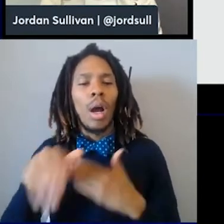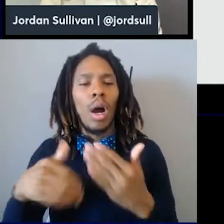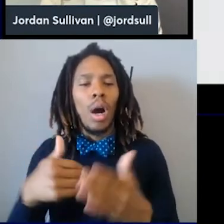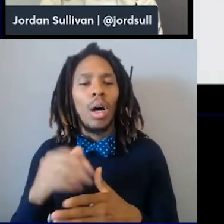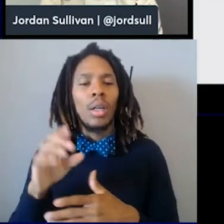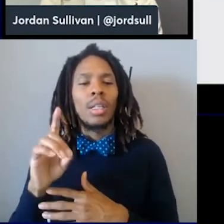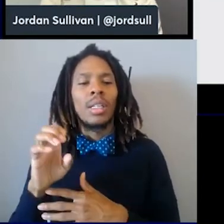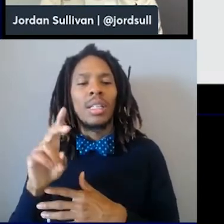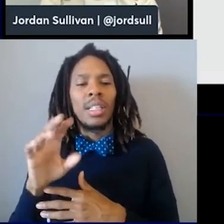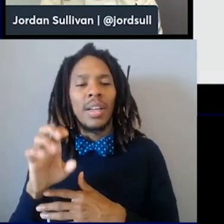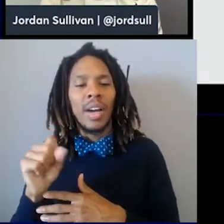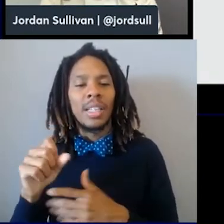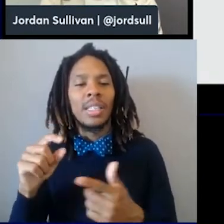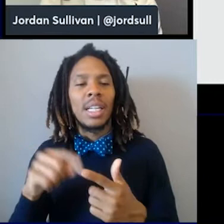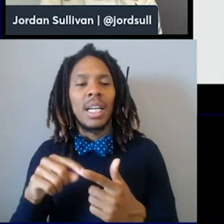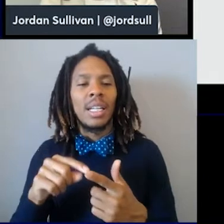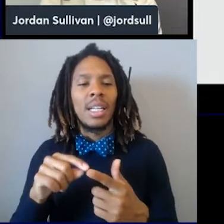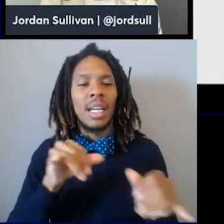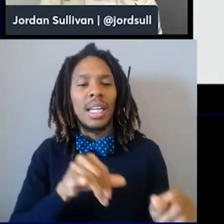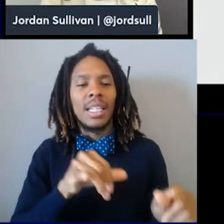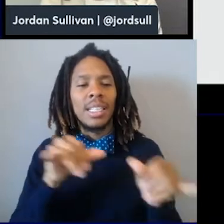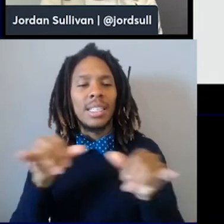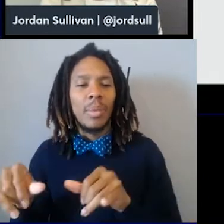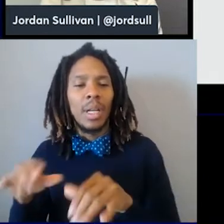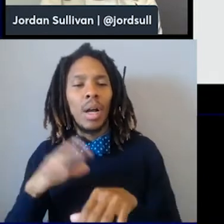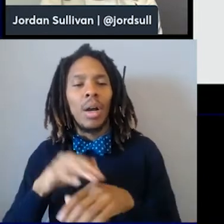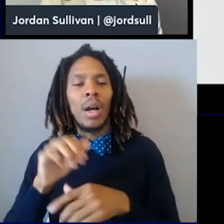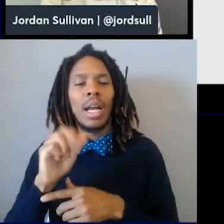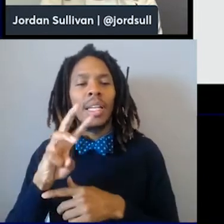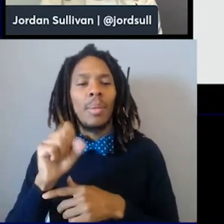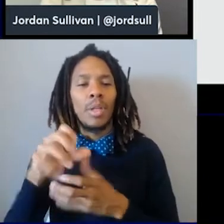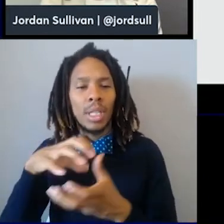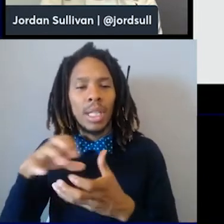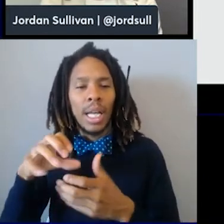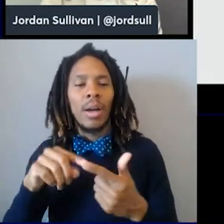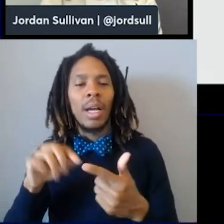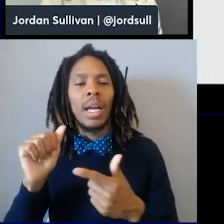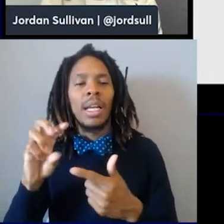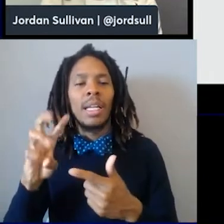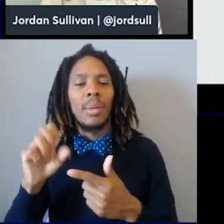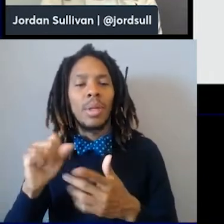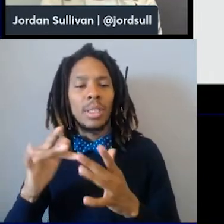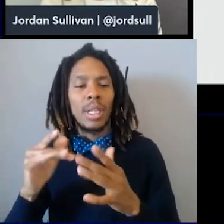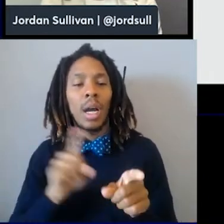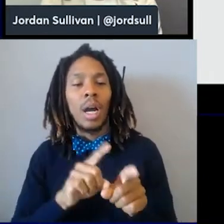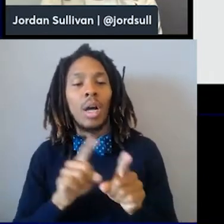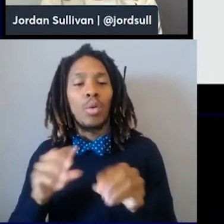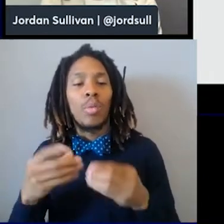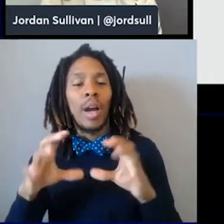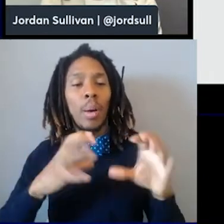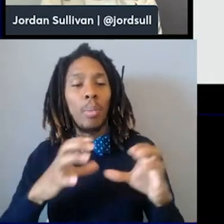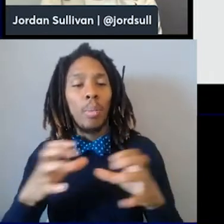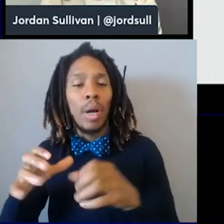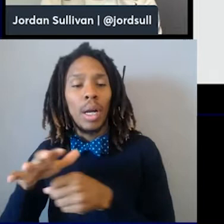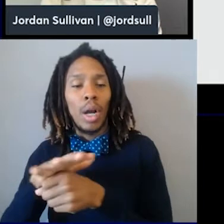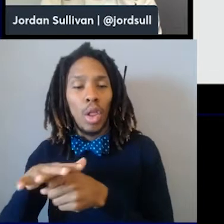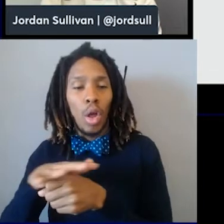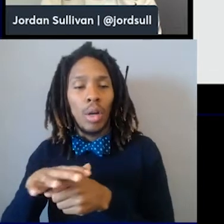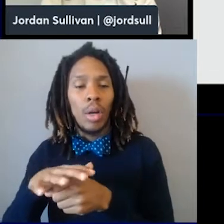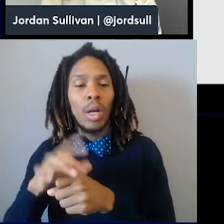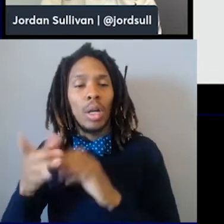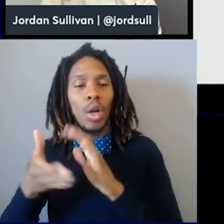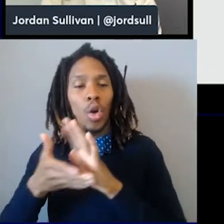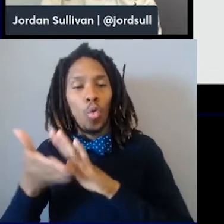and simulators on a cloud AWS site. And also we provide Braket local backend to run